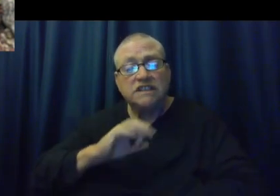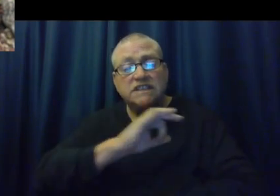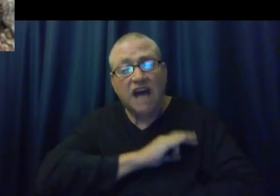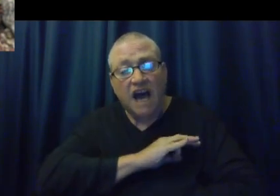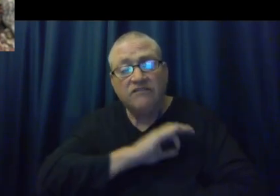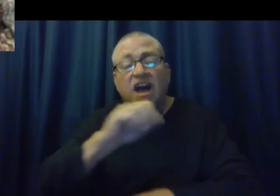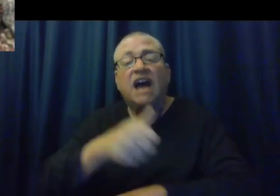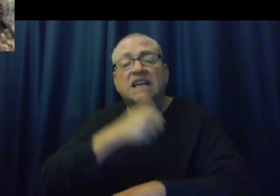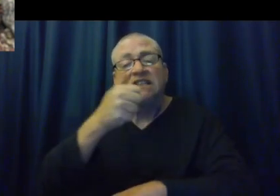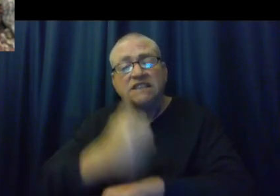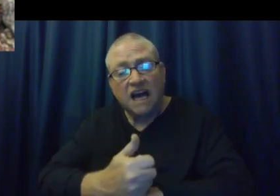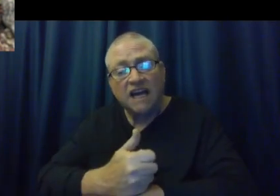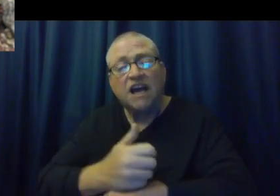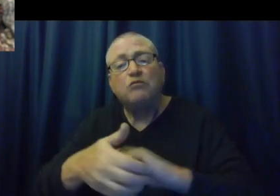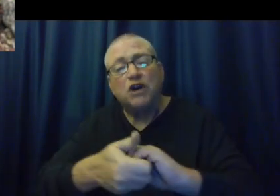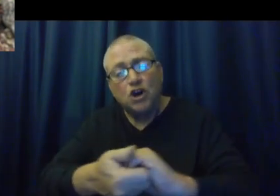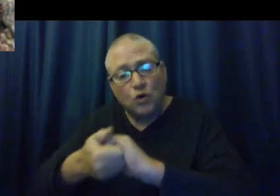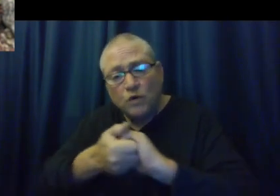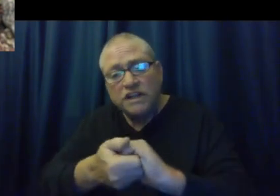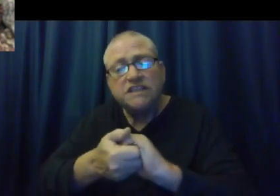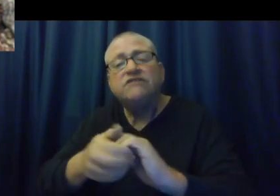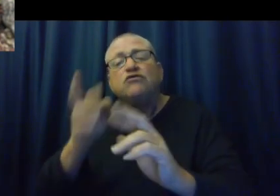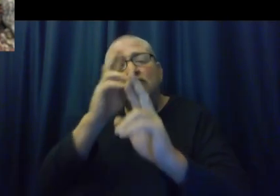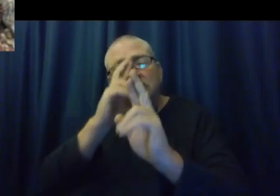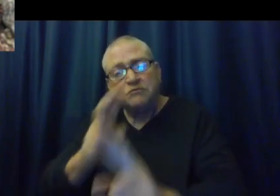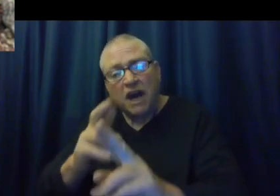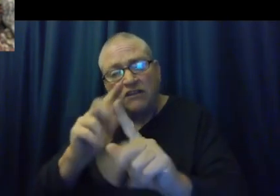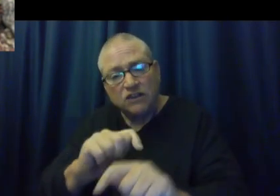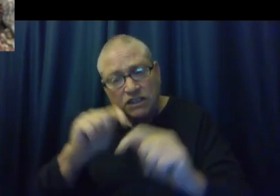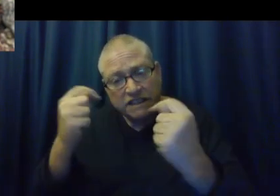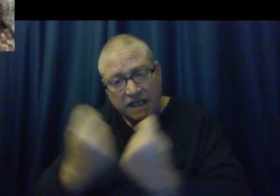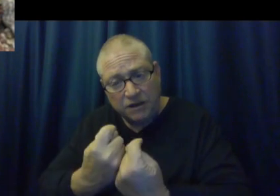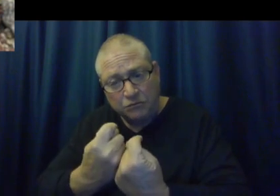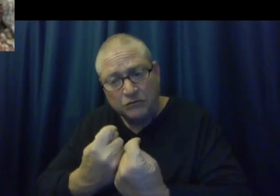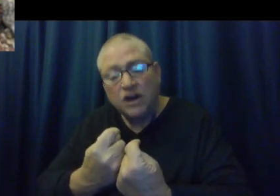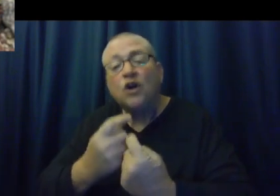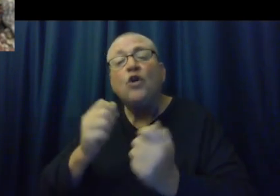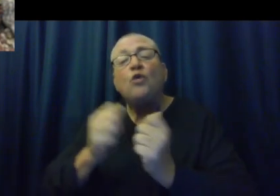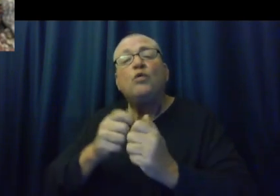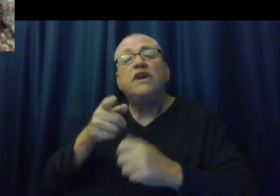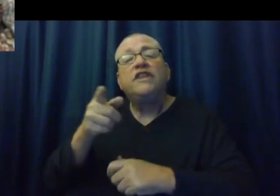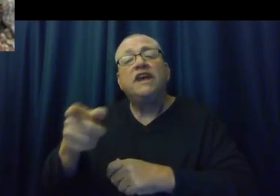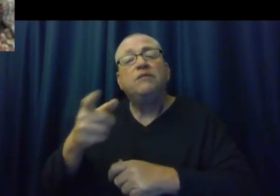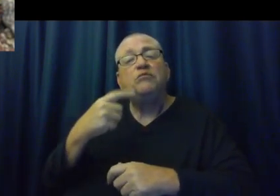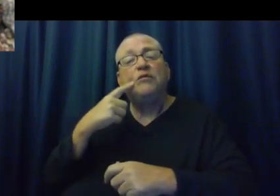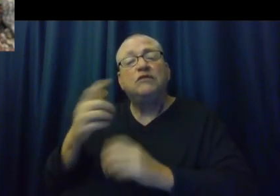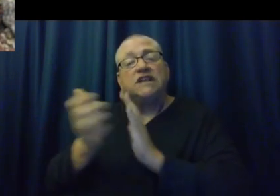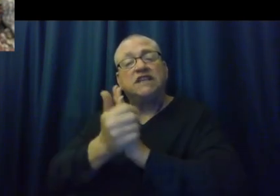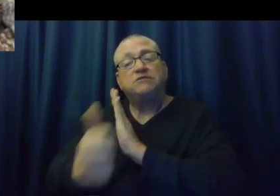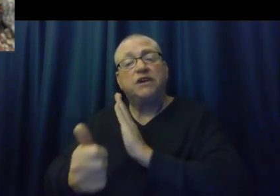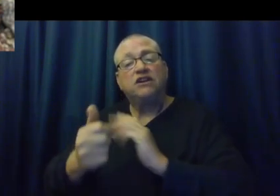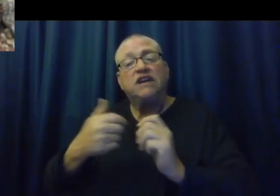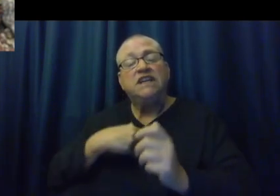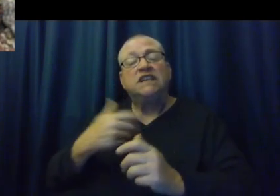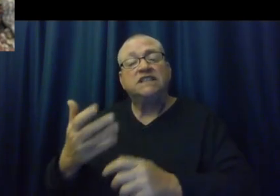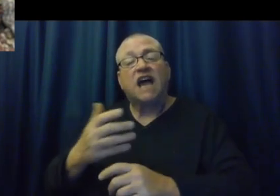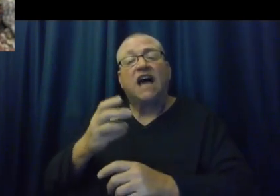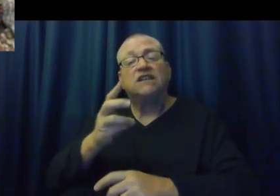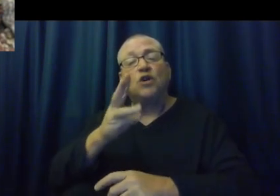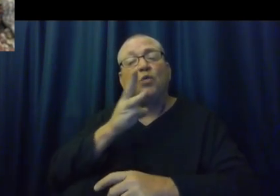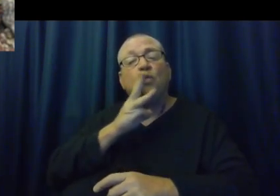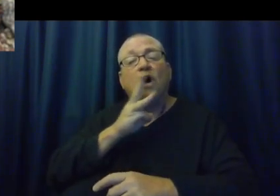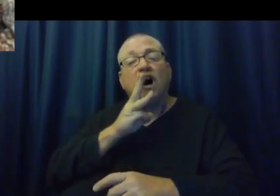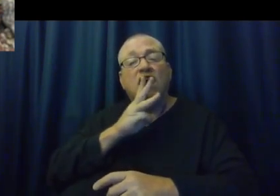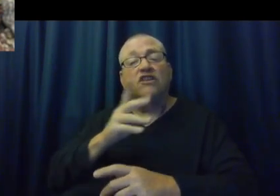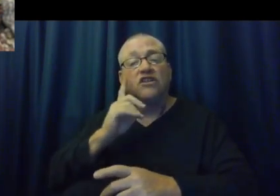university's custodial staff has created a cohesive, respectful, and caring team. Due to his experience as a master water